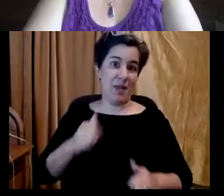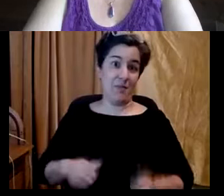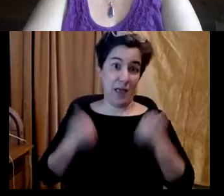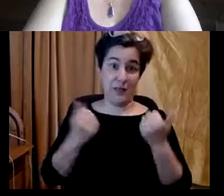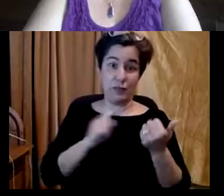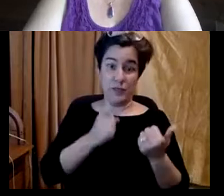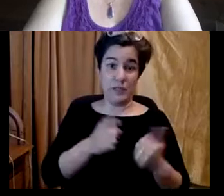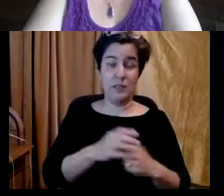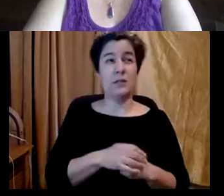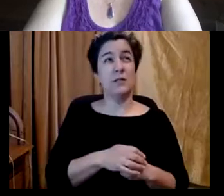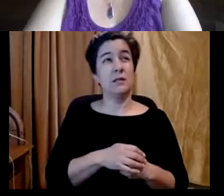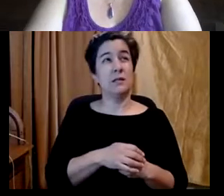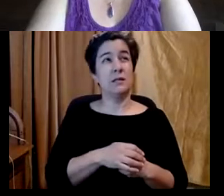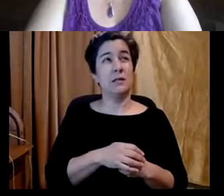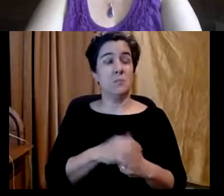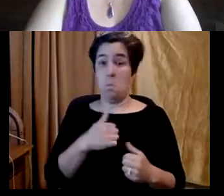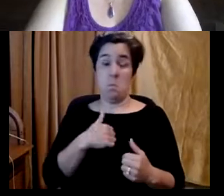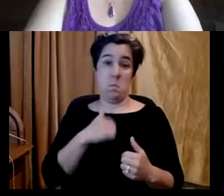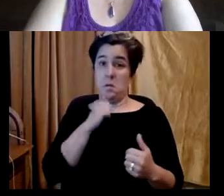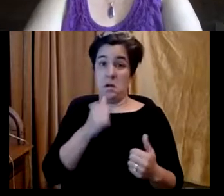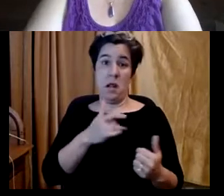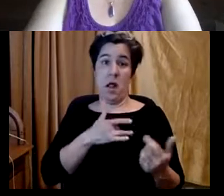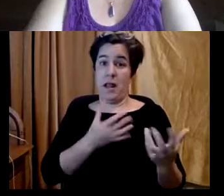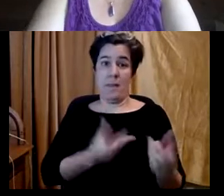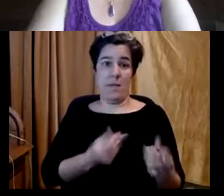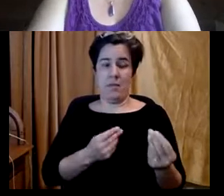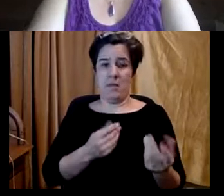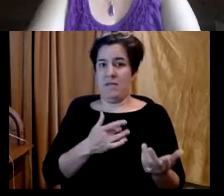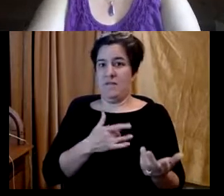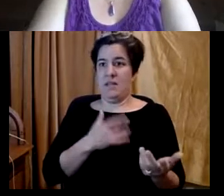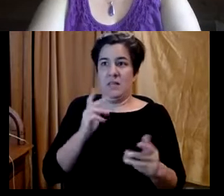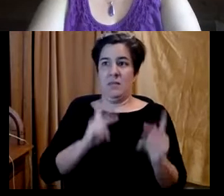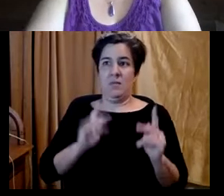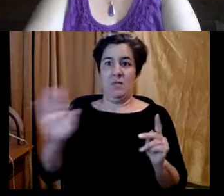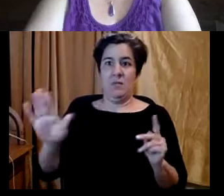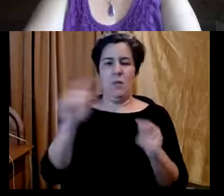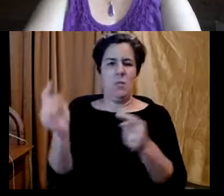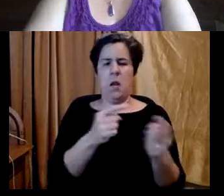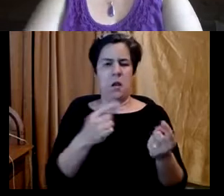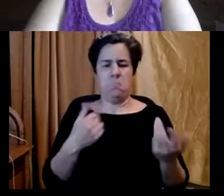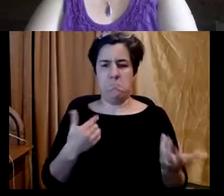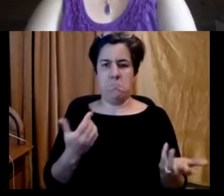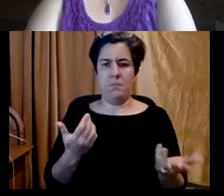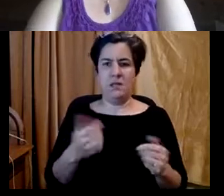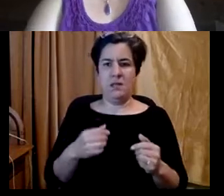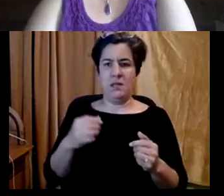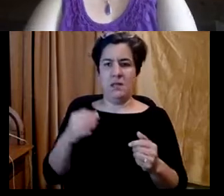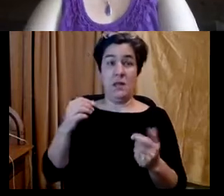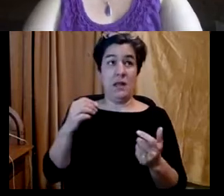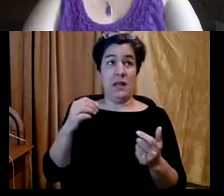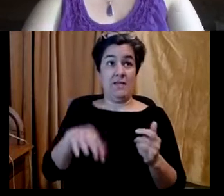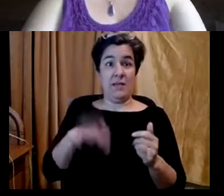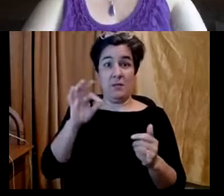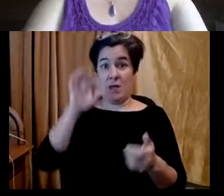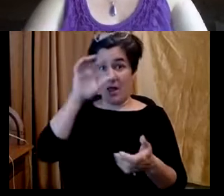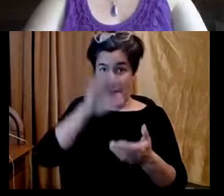And not being an empath and feeling people's pain, I think when I found out my husband had been lying to me and